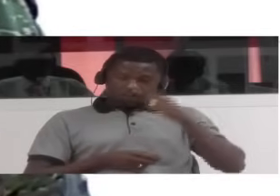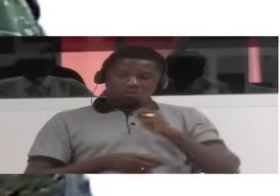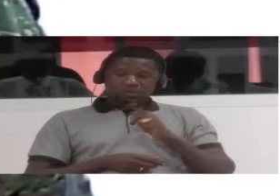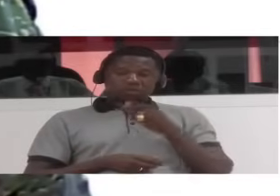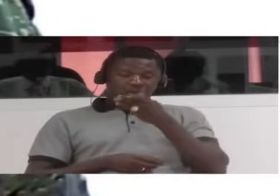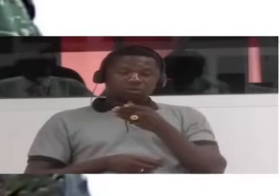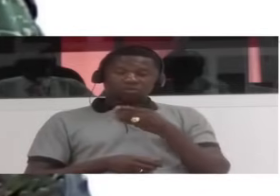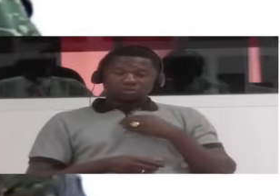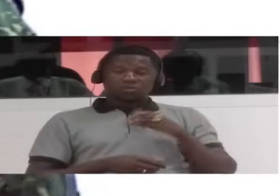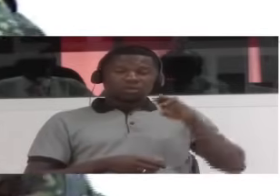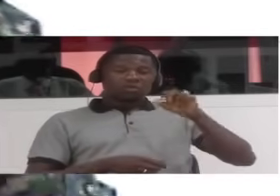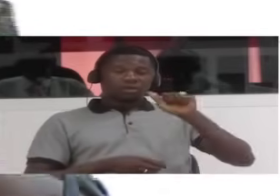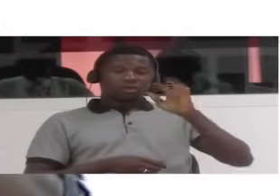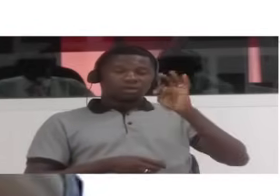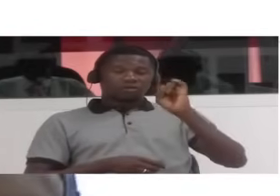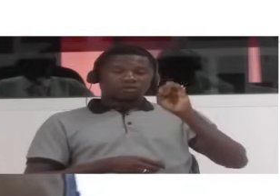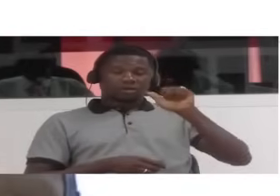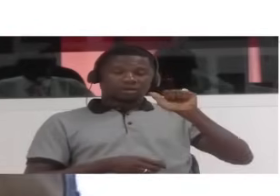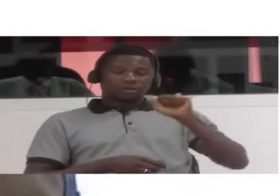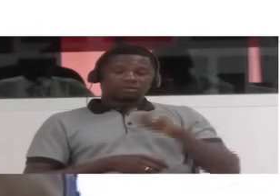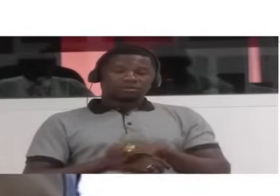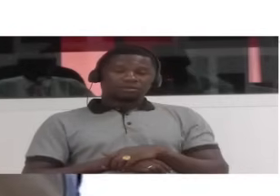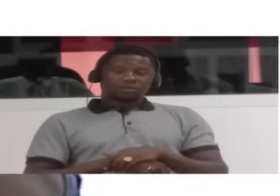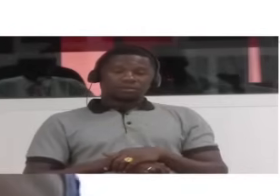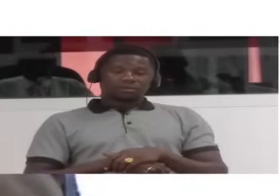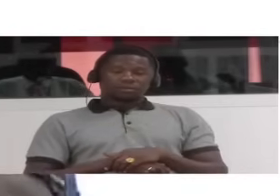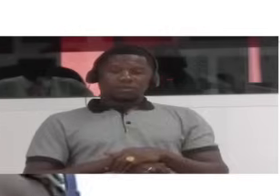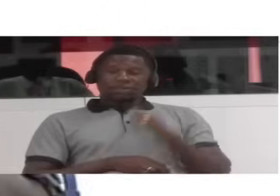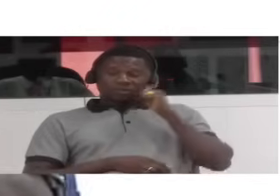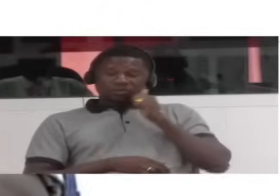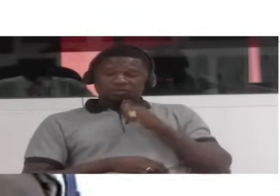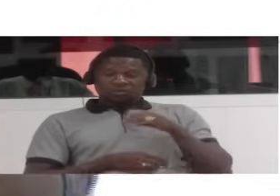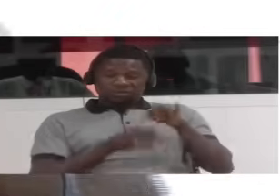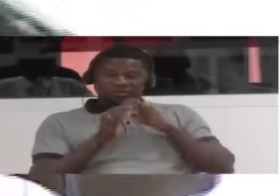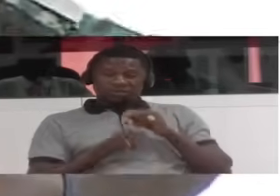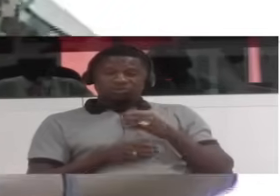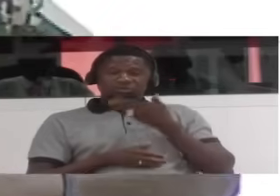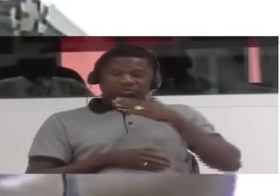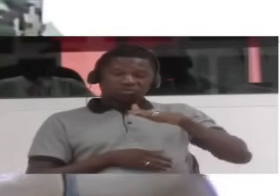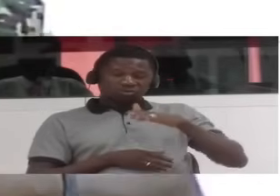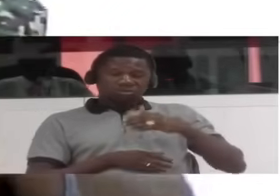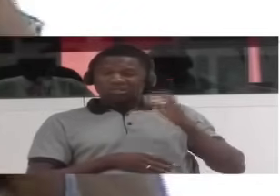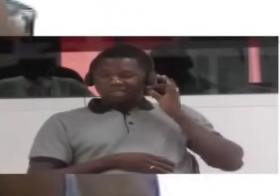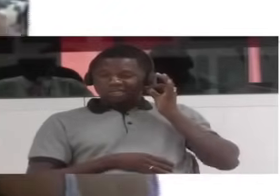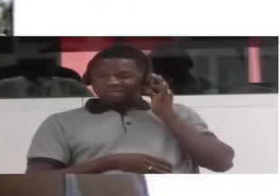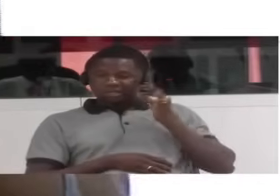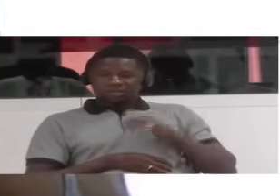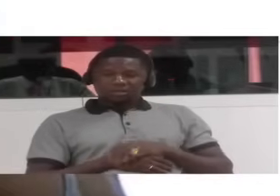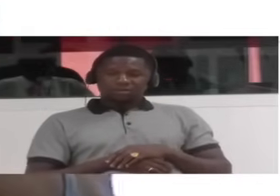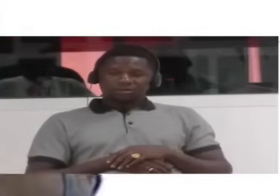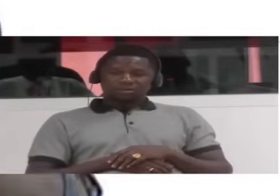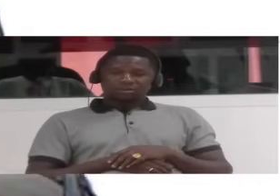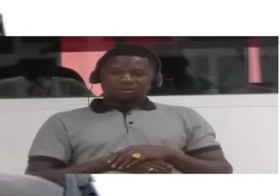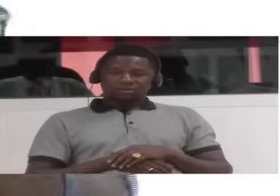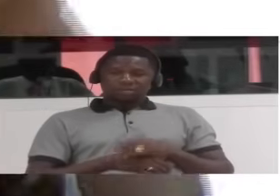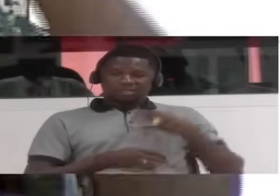mafia. He used to take these small girls, niggas. He stand there with